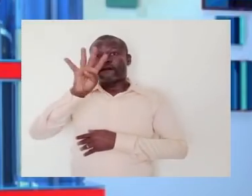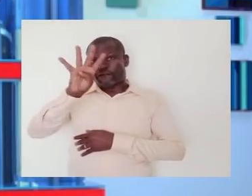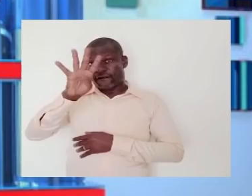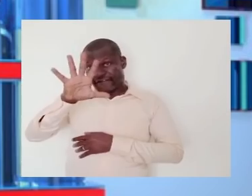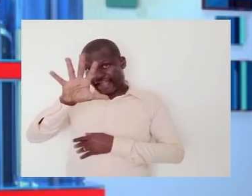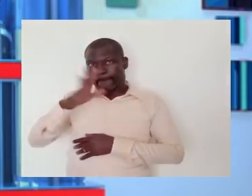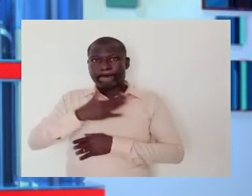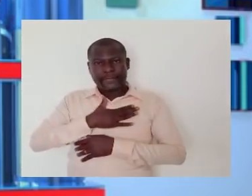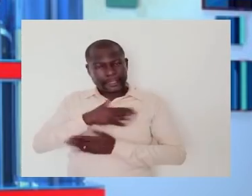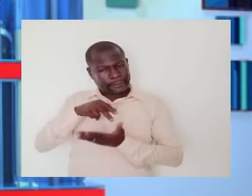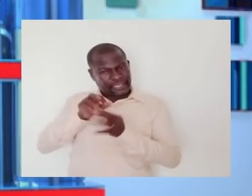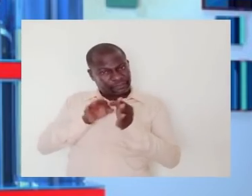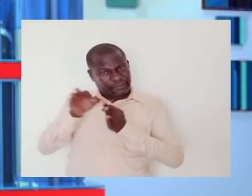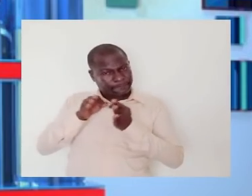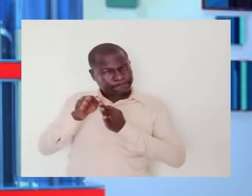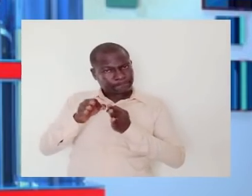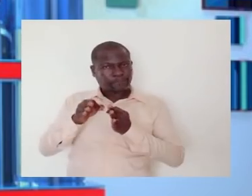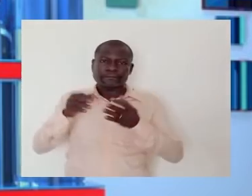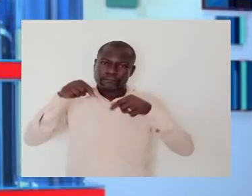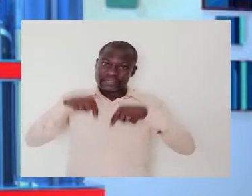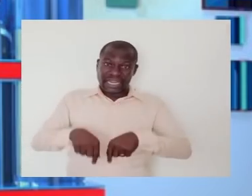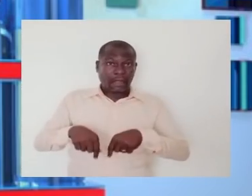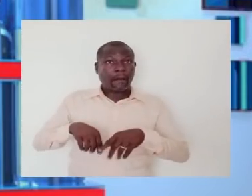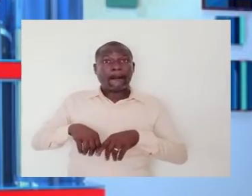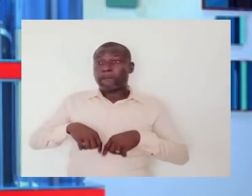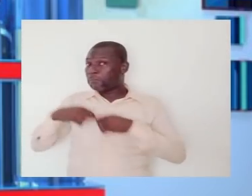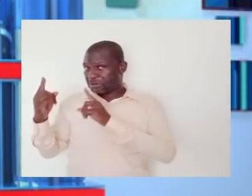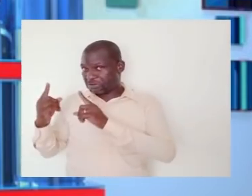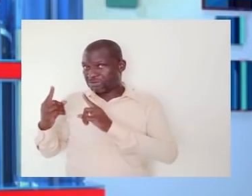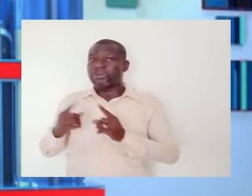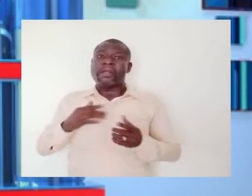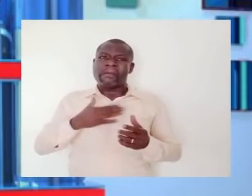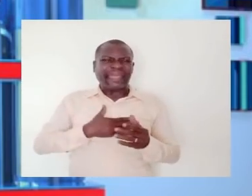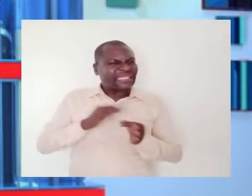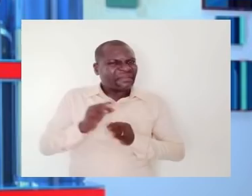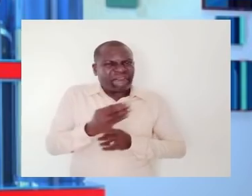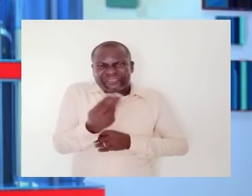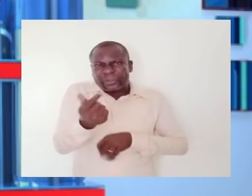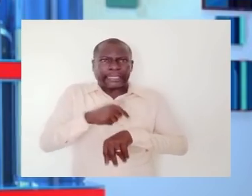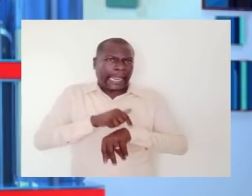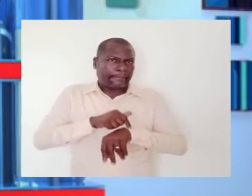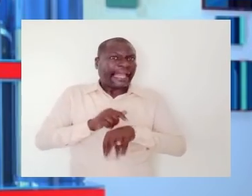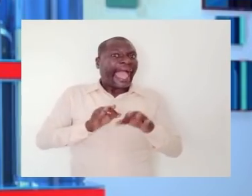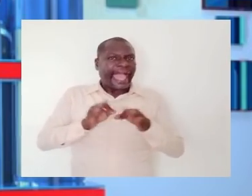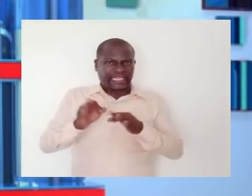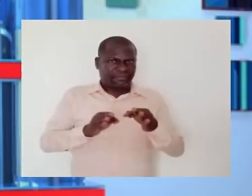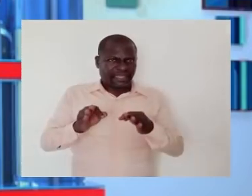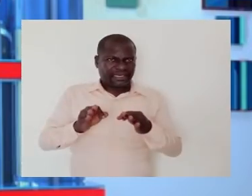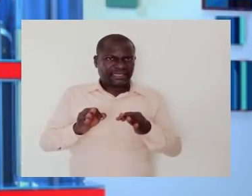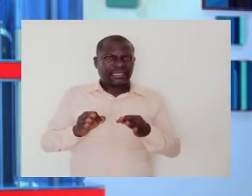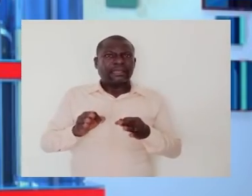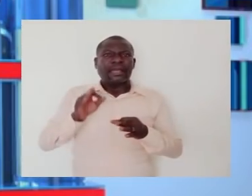Mi jina so, eno ekasai. Fya, ene mi bekwe, mame nsa emne kakrebi,